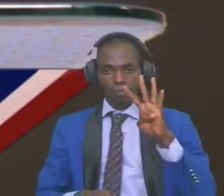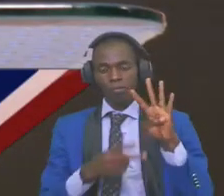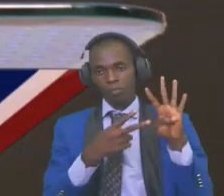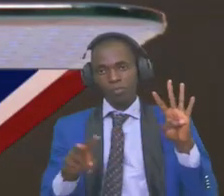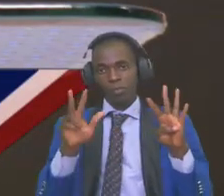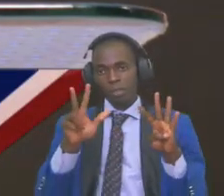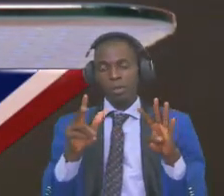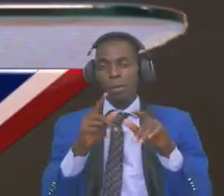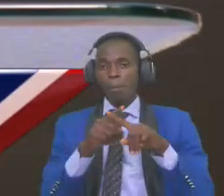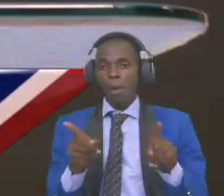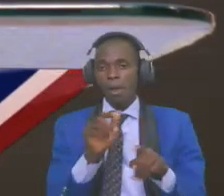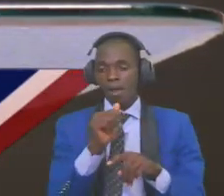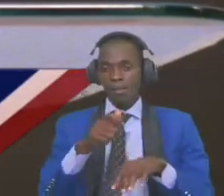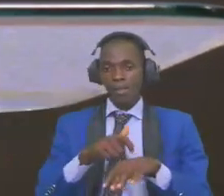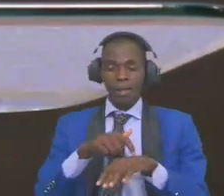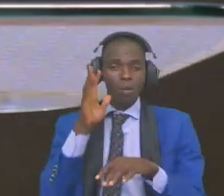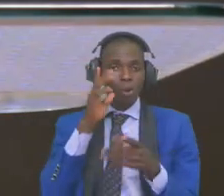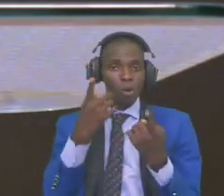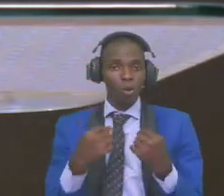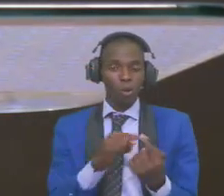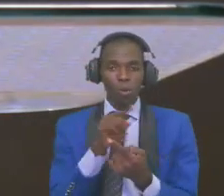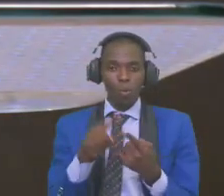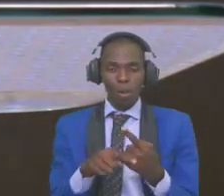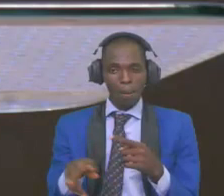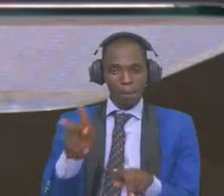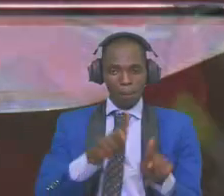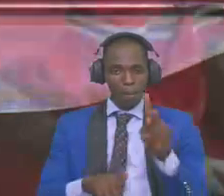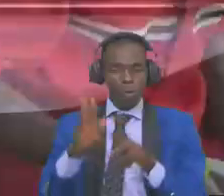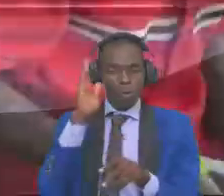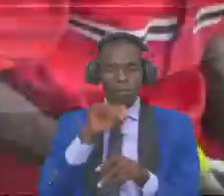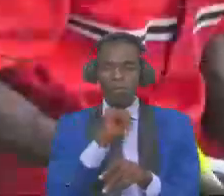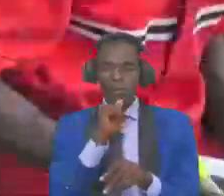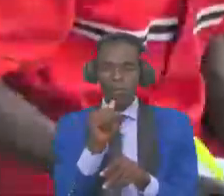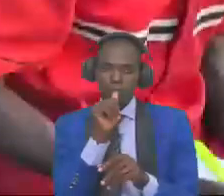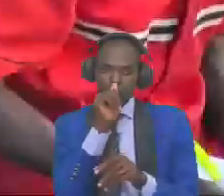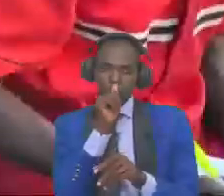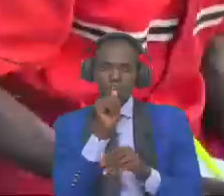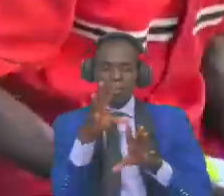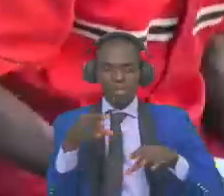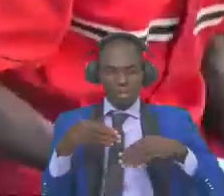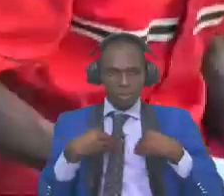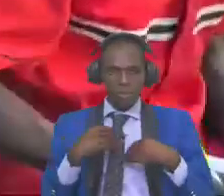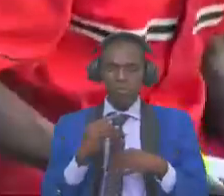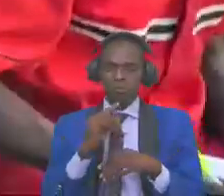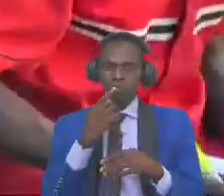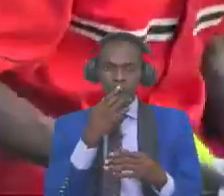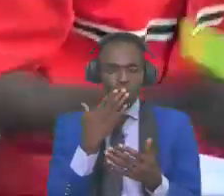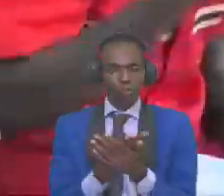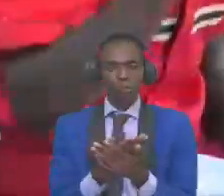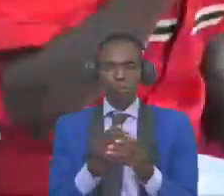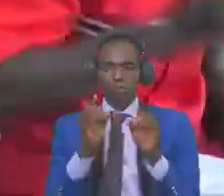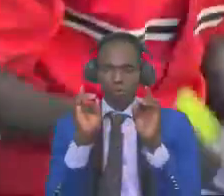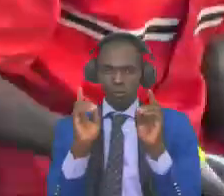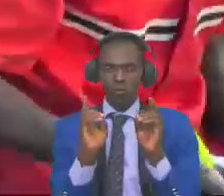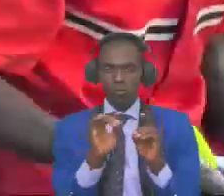the time will come when they will not endure sound doctrine, but after their own lusts